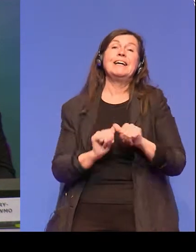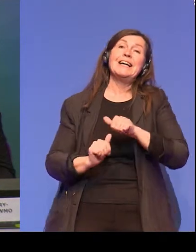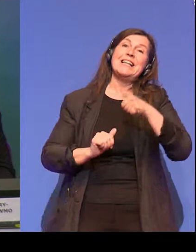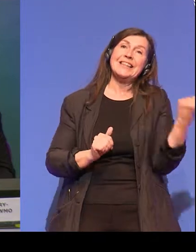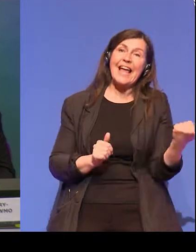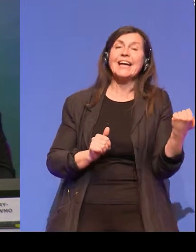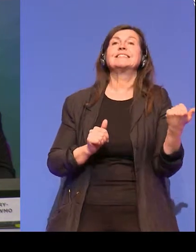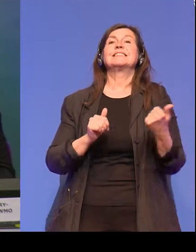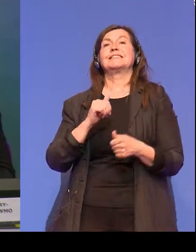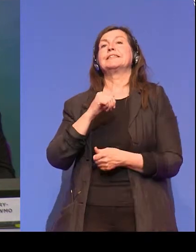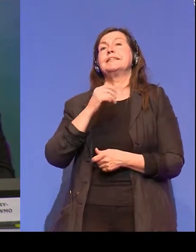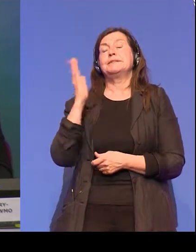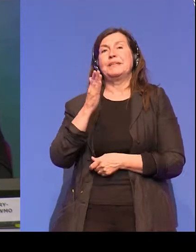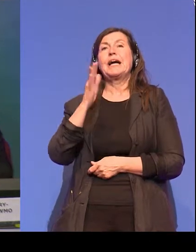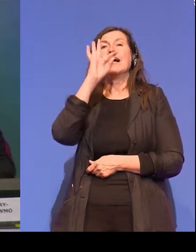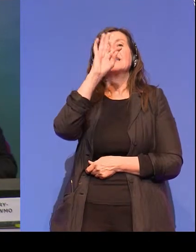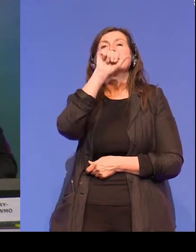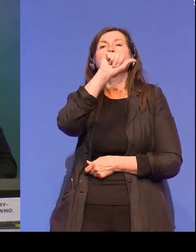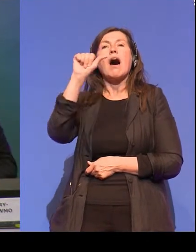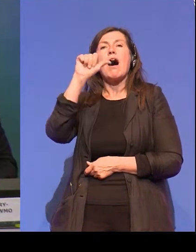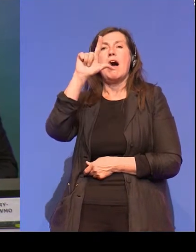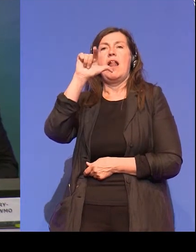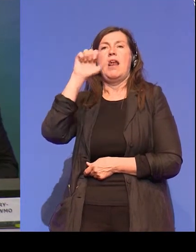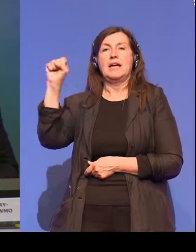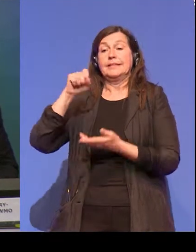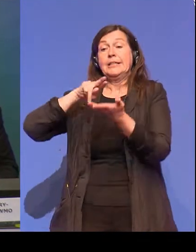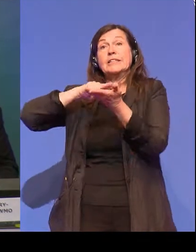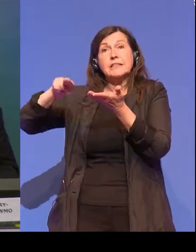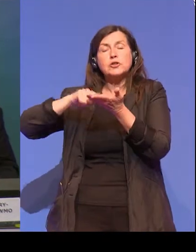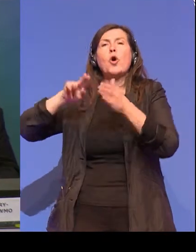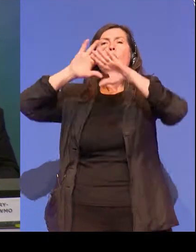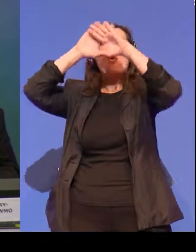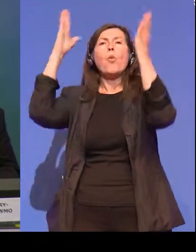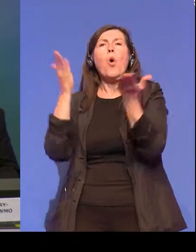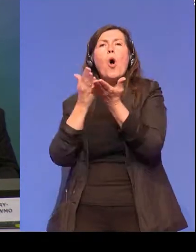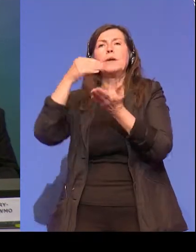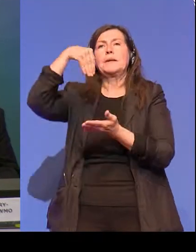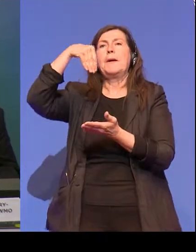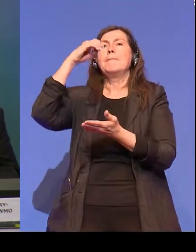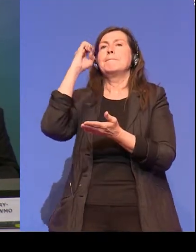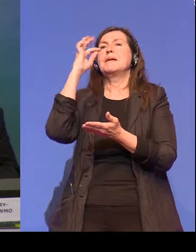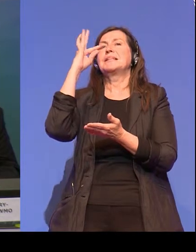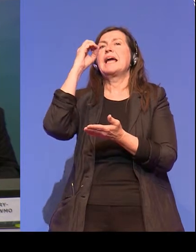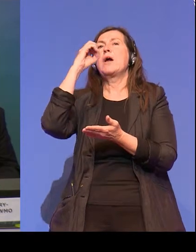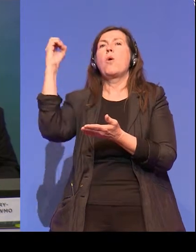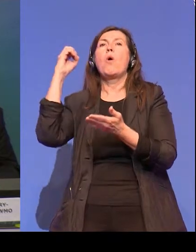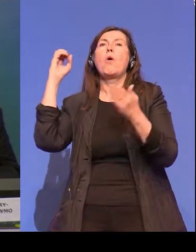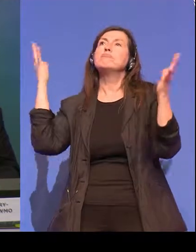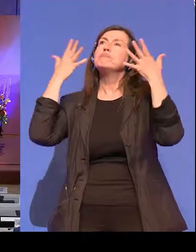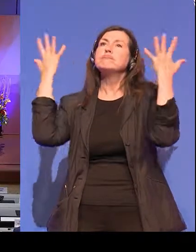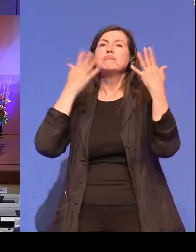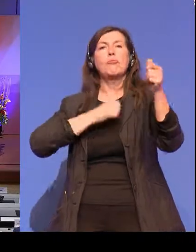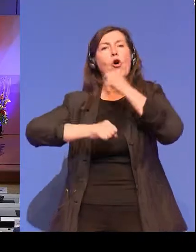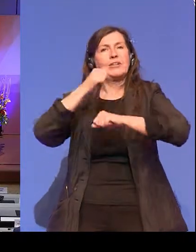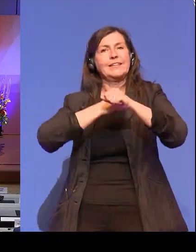Mr. Petri Talas, Secretary General of the World Meteorological Organization. So you have the floor.